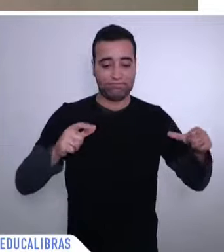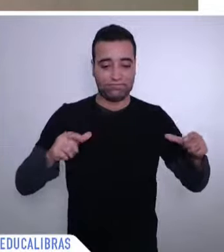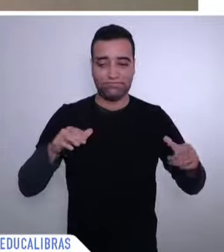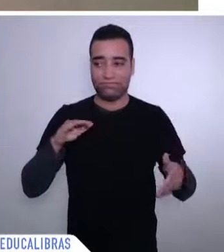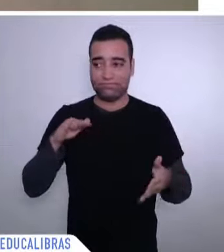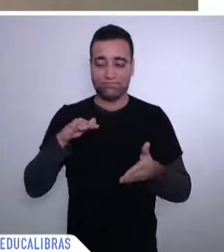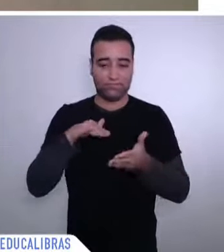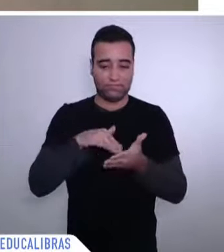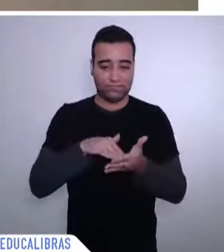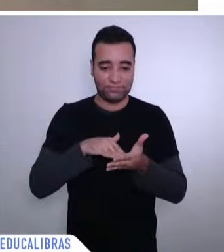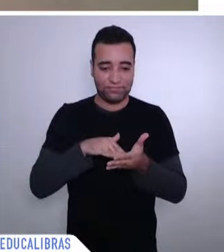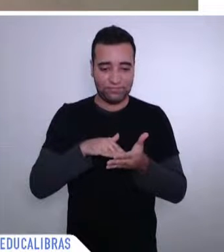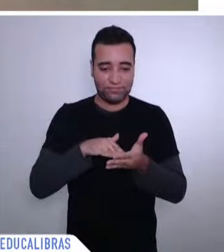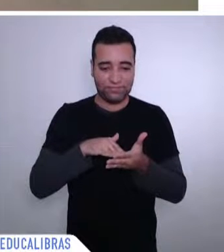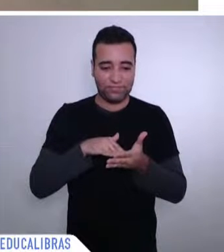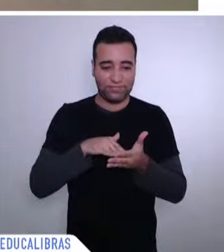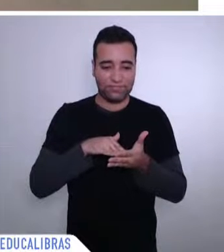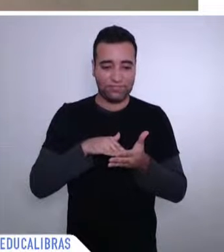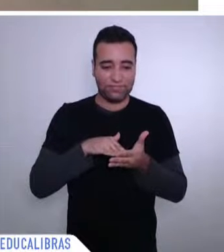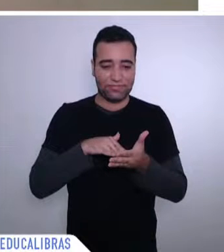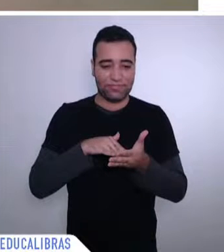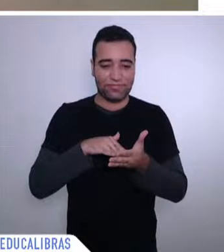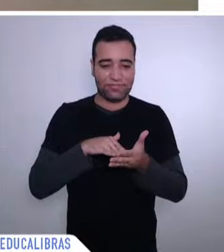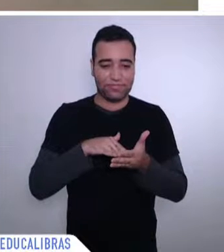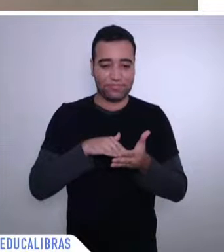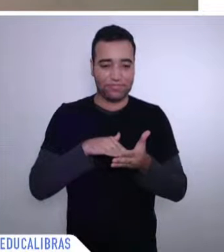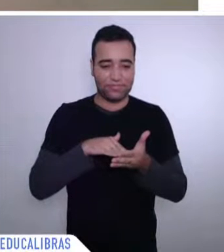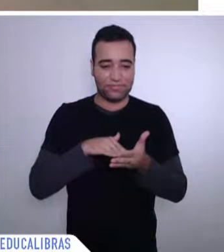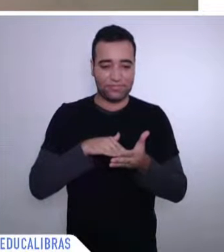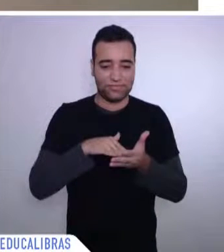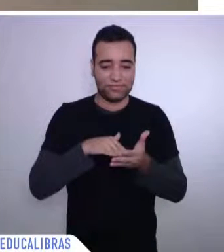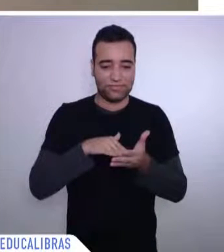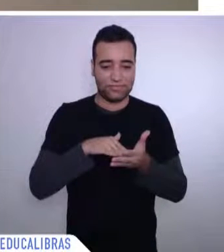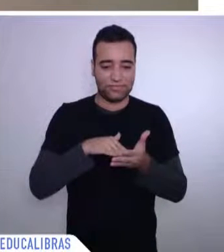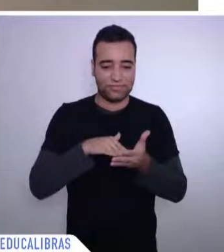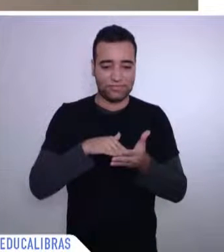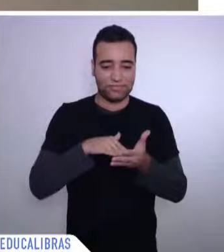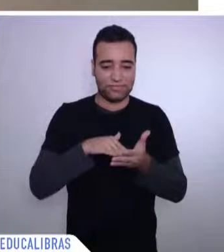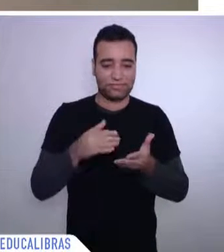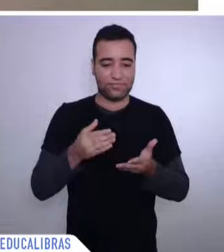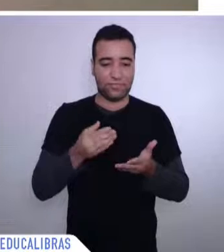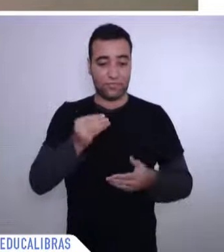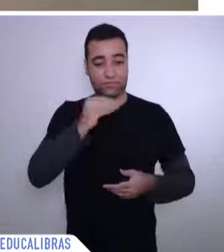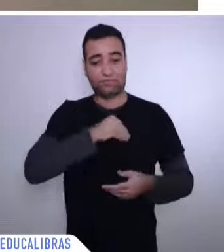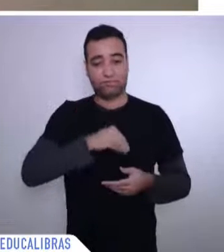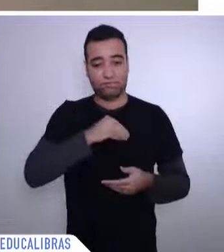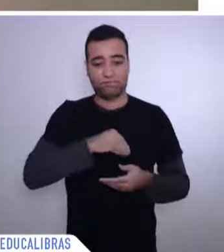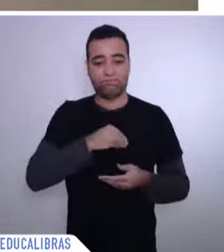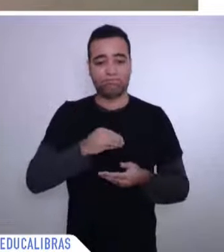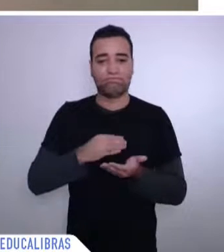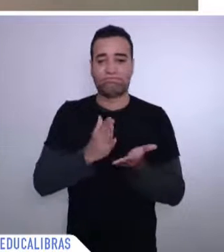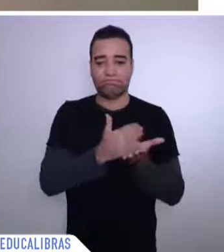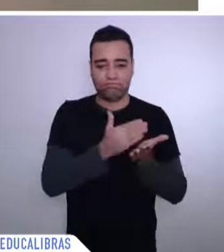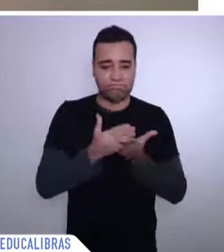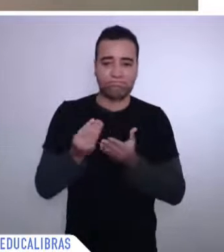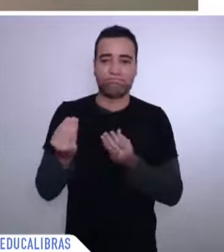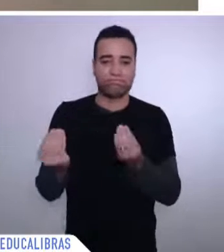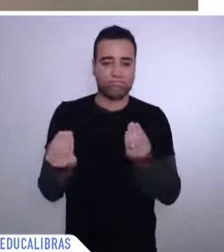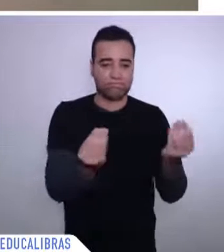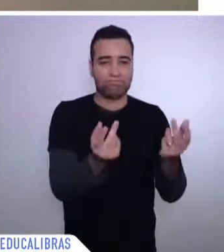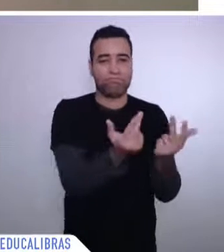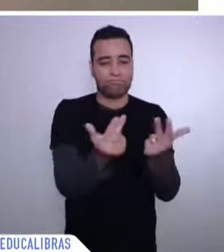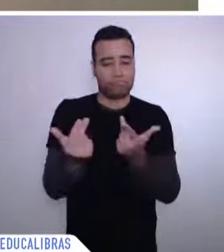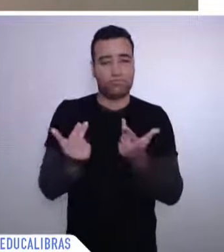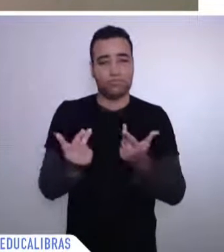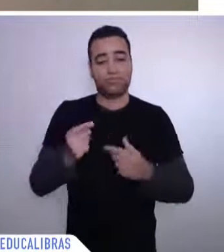9 generations. Again, it shows you that this elevator, the social elevator, is broken.